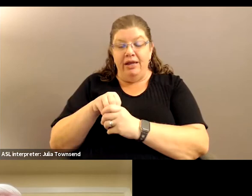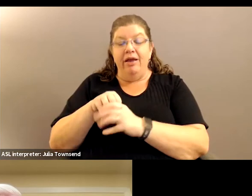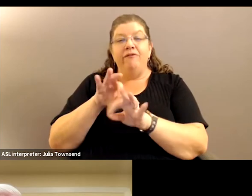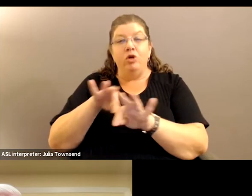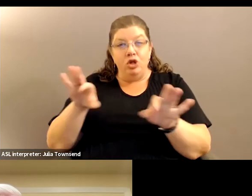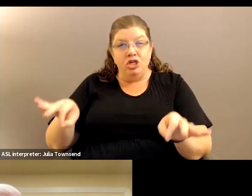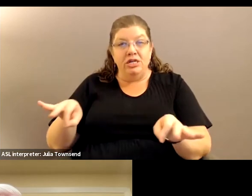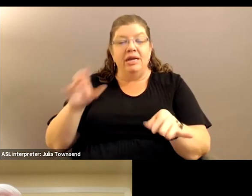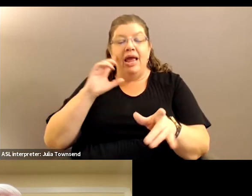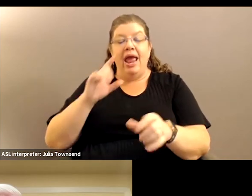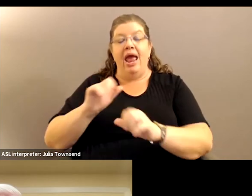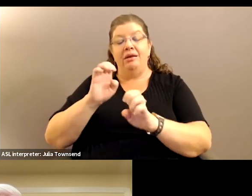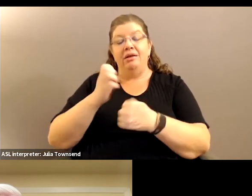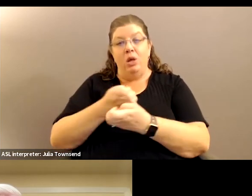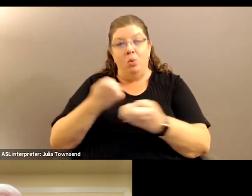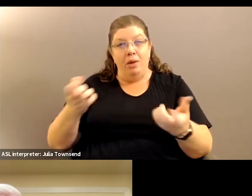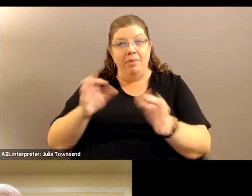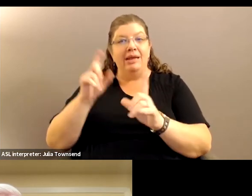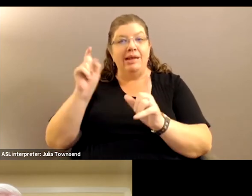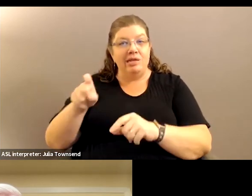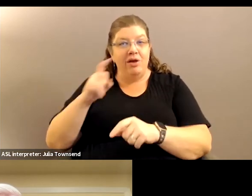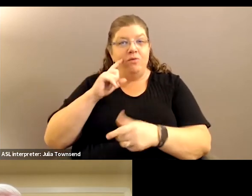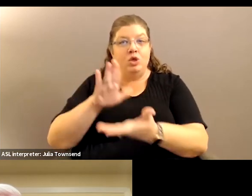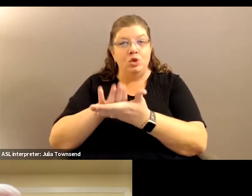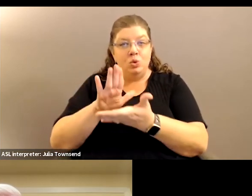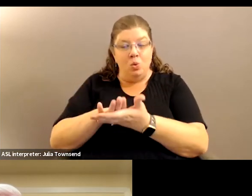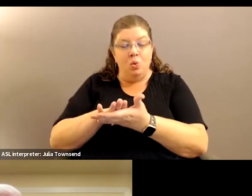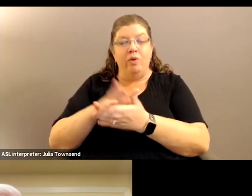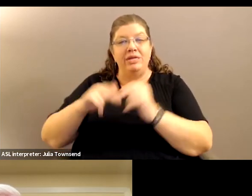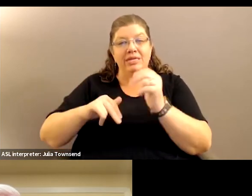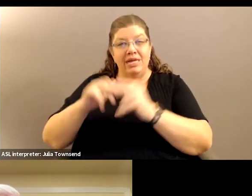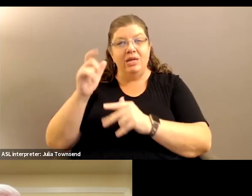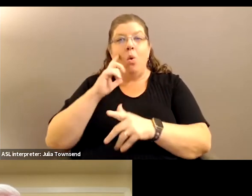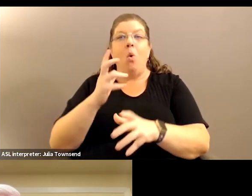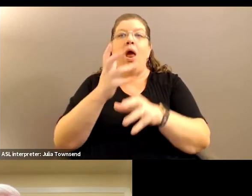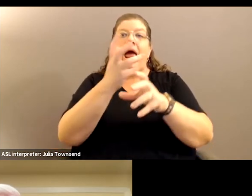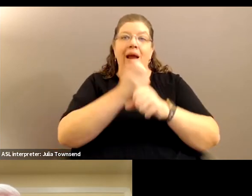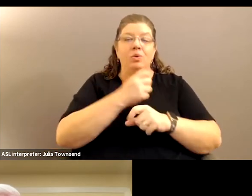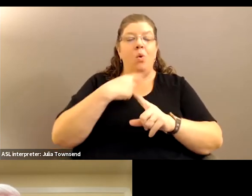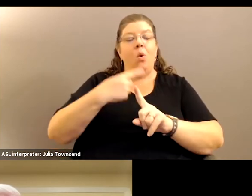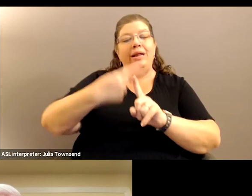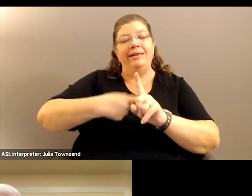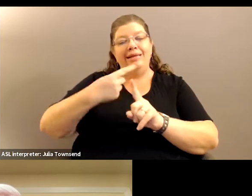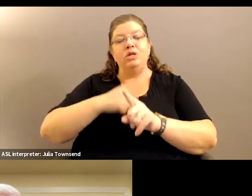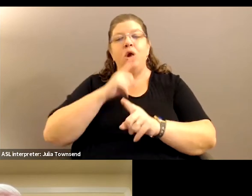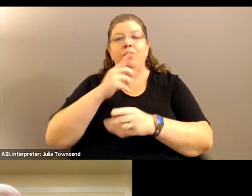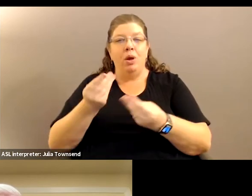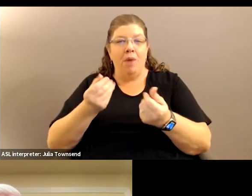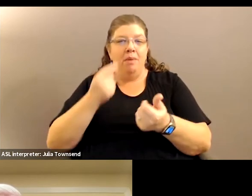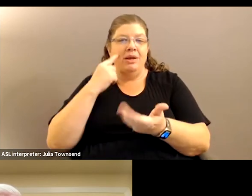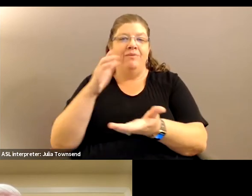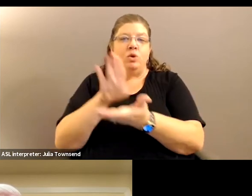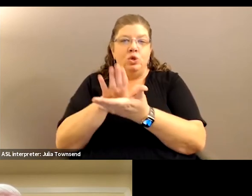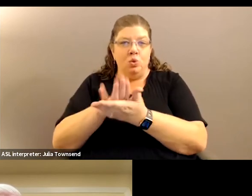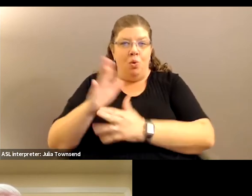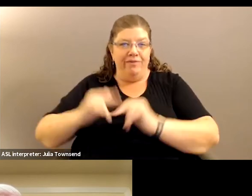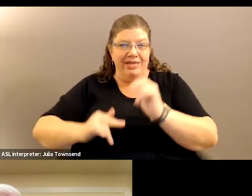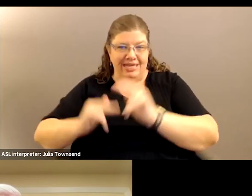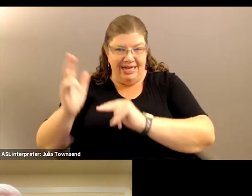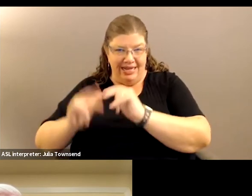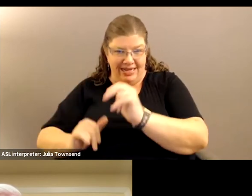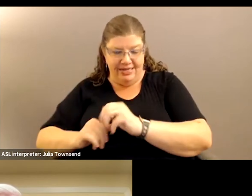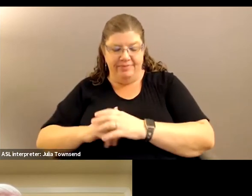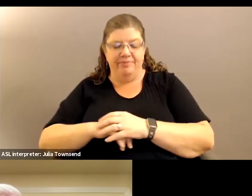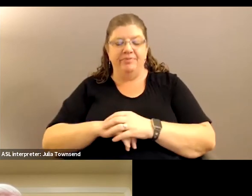and equipping of school facilities or the acquisition or lease of real property for school facilities the